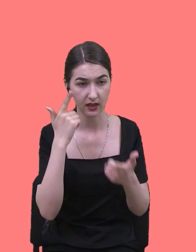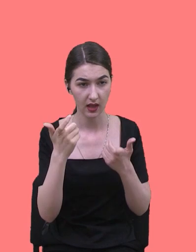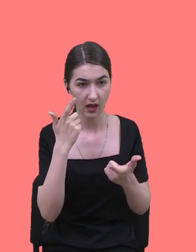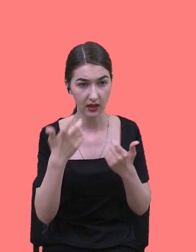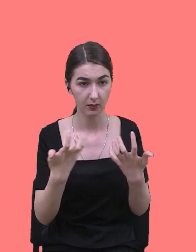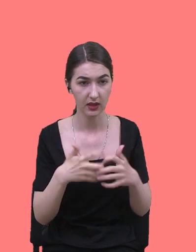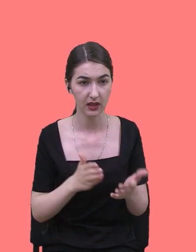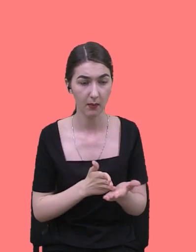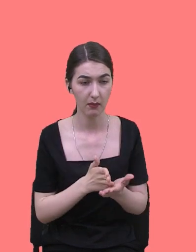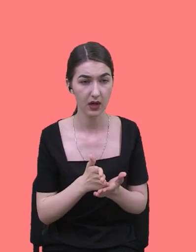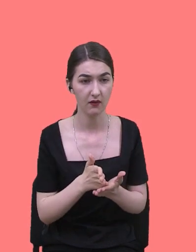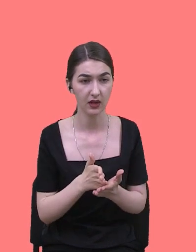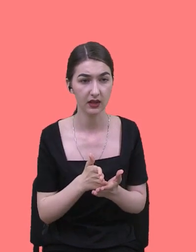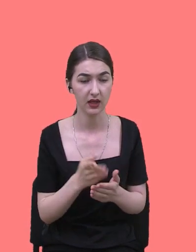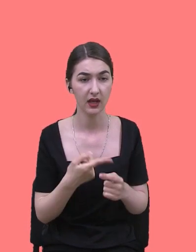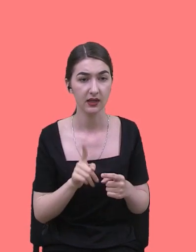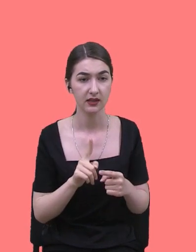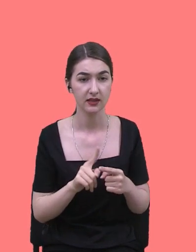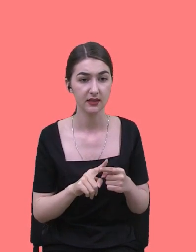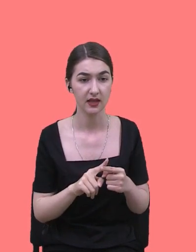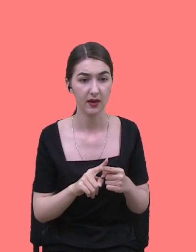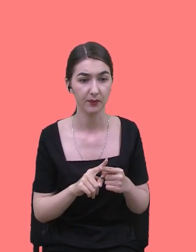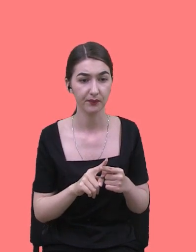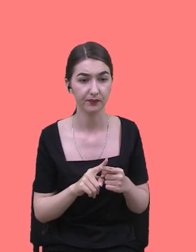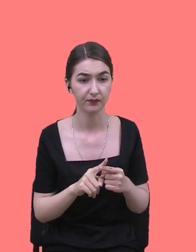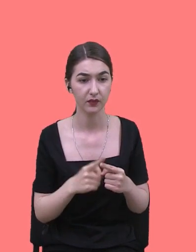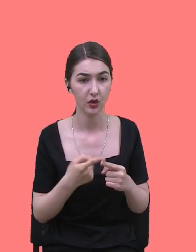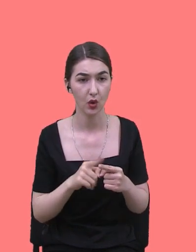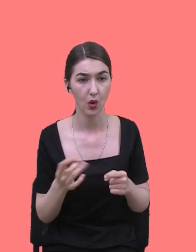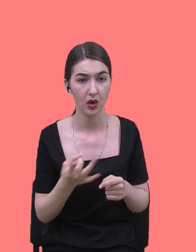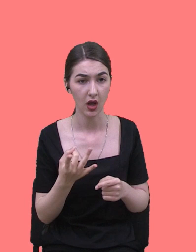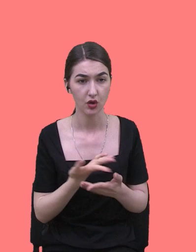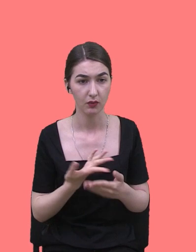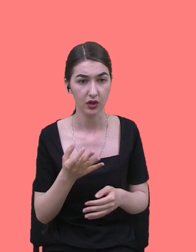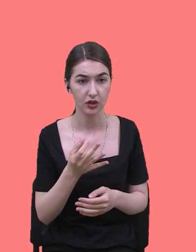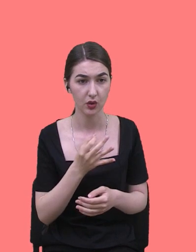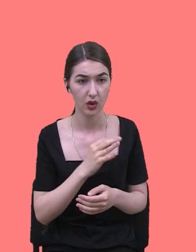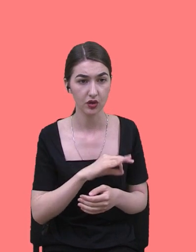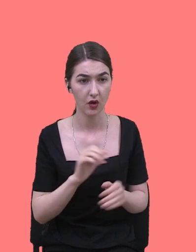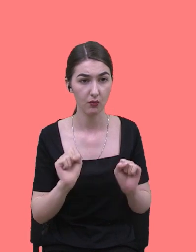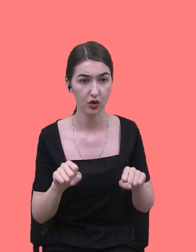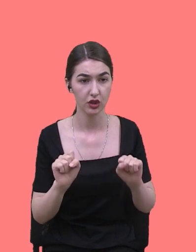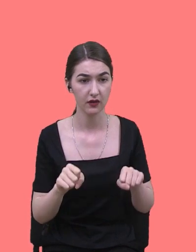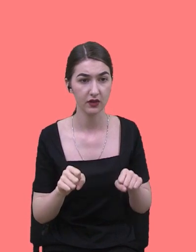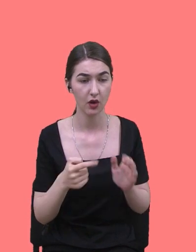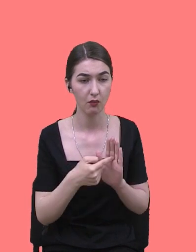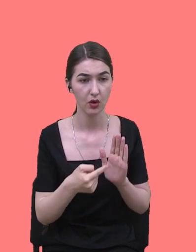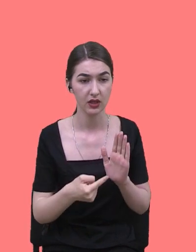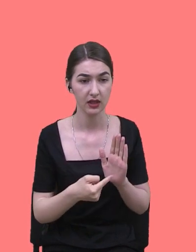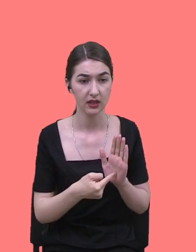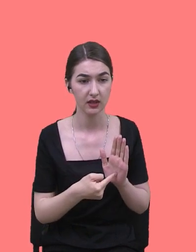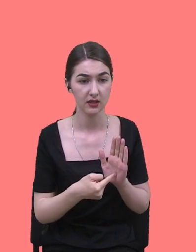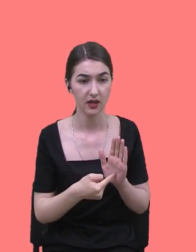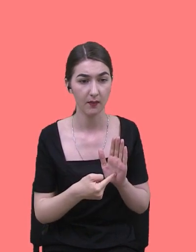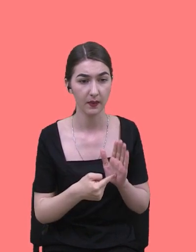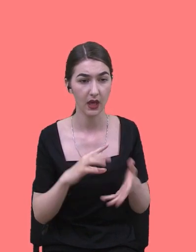of the work of the Ministry of Reintegration, but this working group does have a lot of members that come out from other clusters. And so it was also